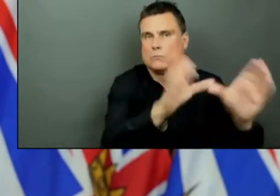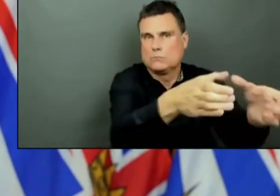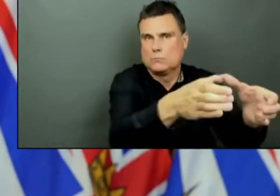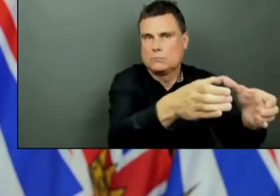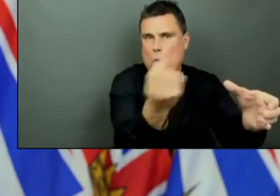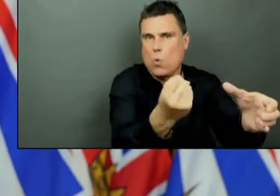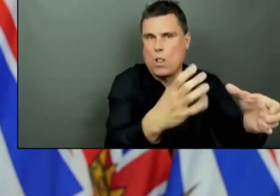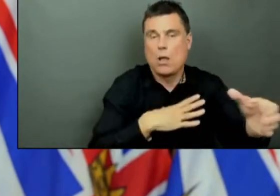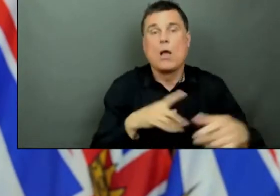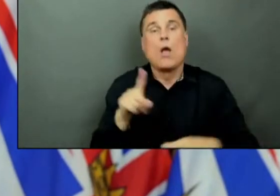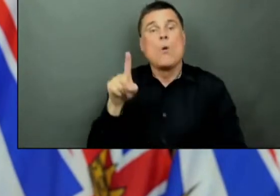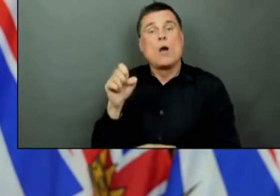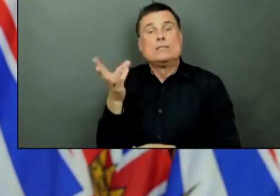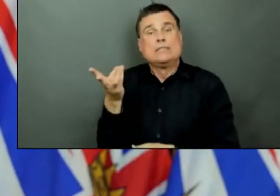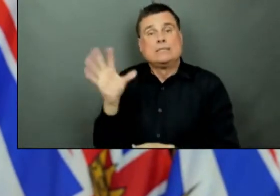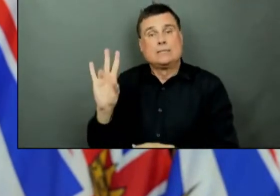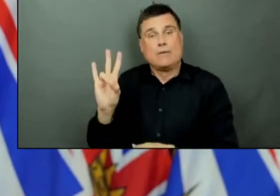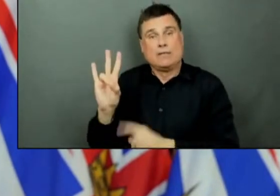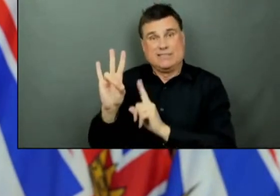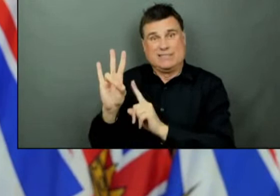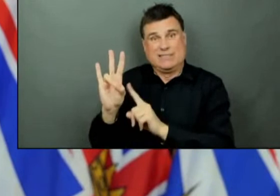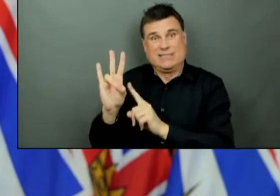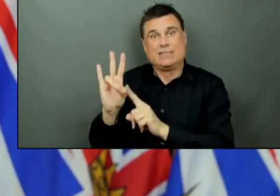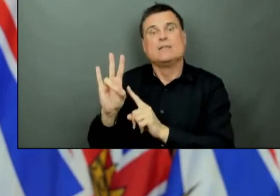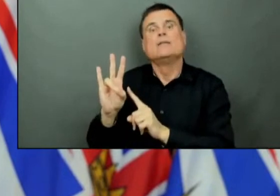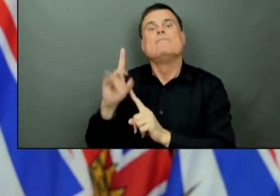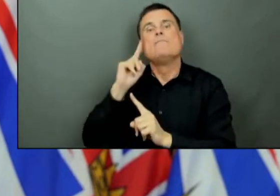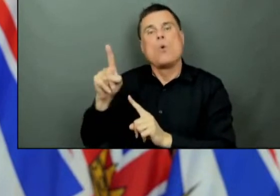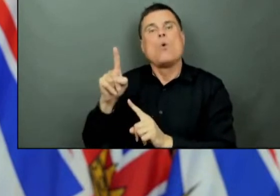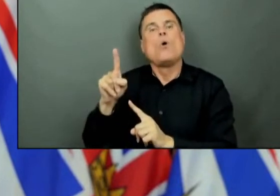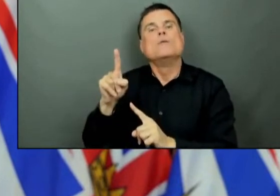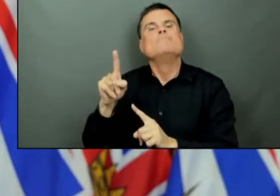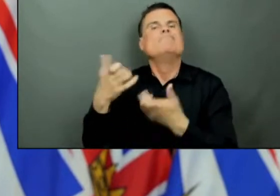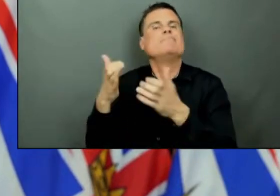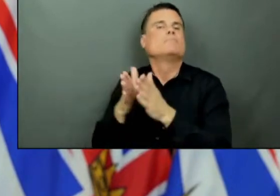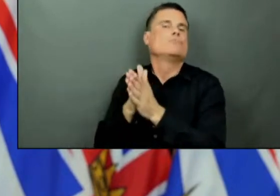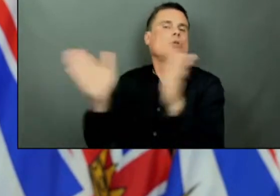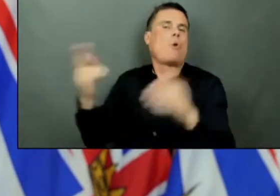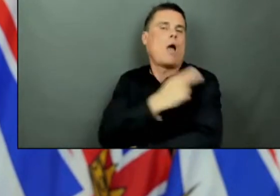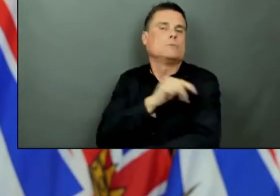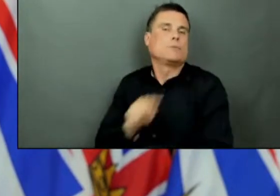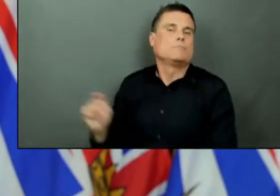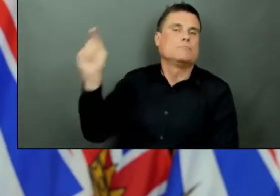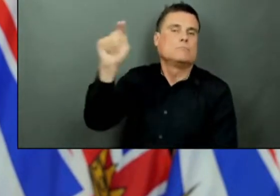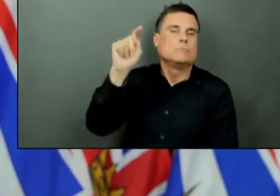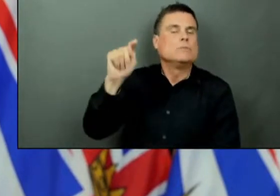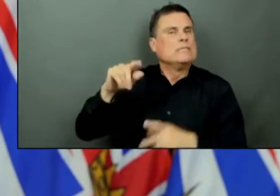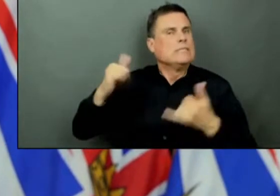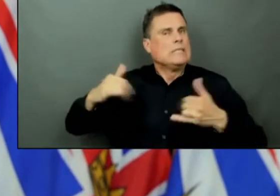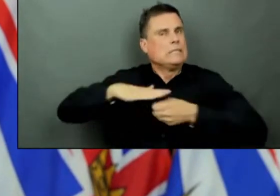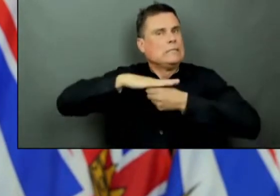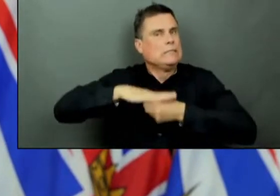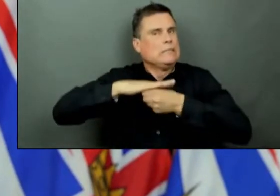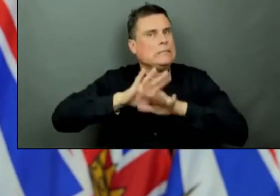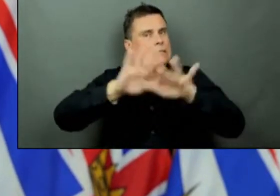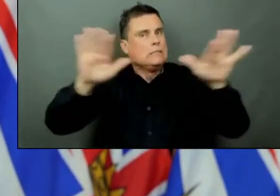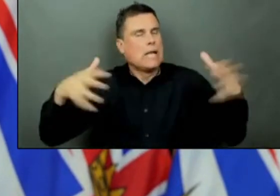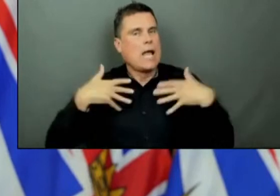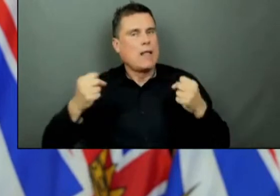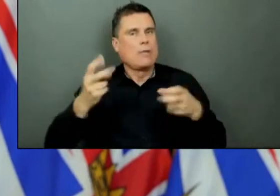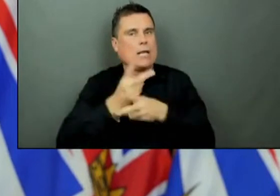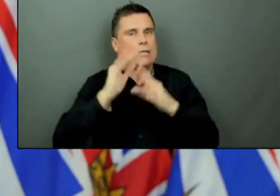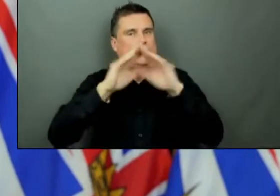this tells us there continues to be real pressure in our hospital system and something to reflect on every day. And we want to thank